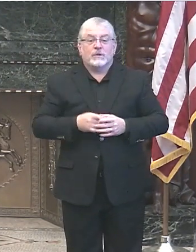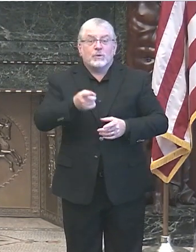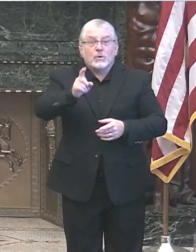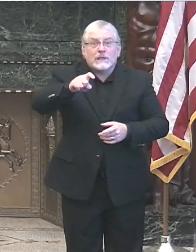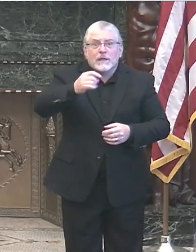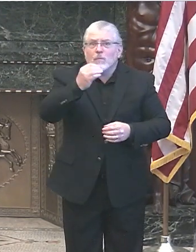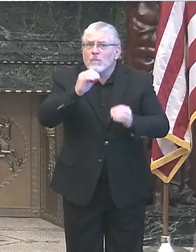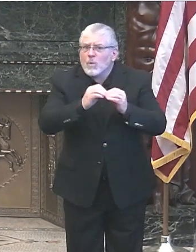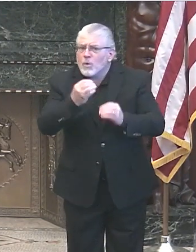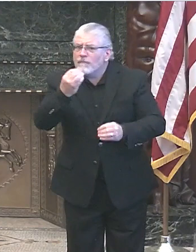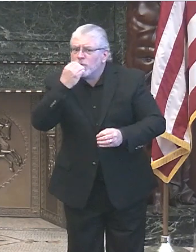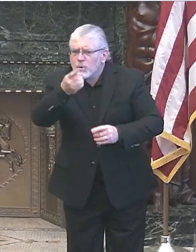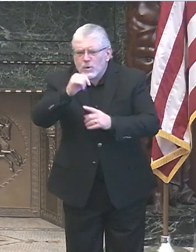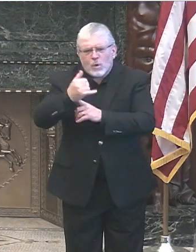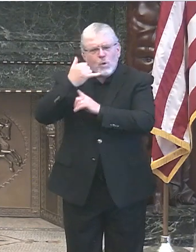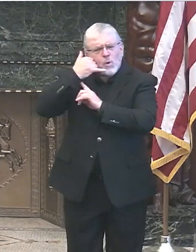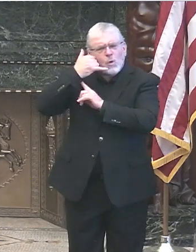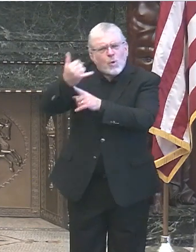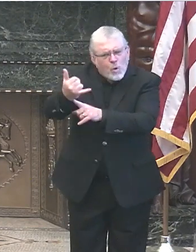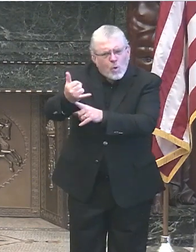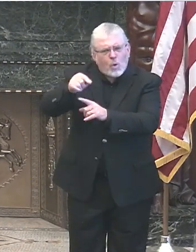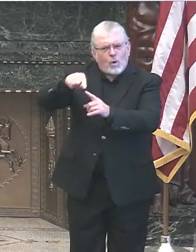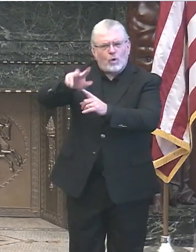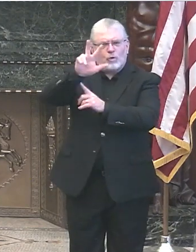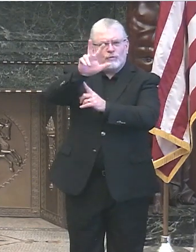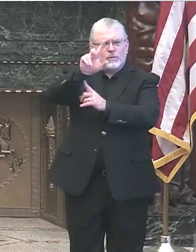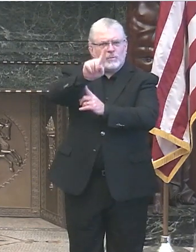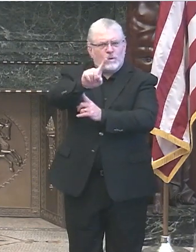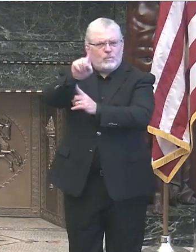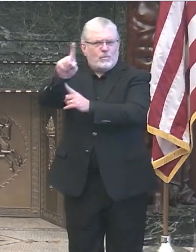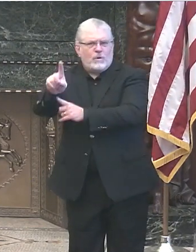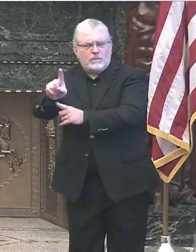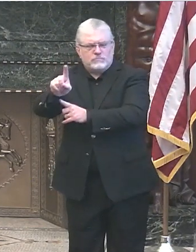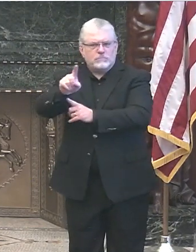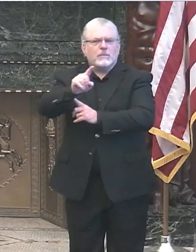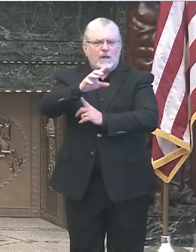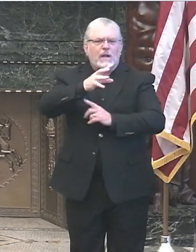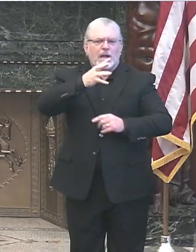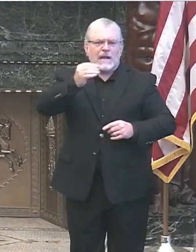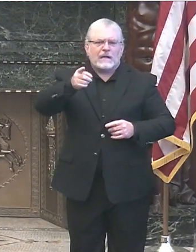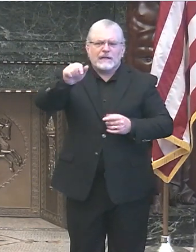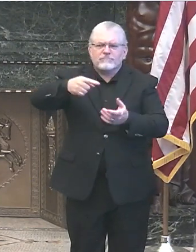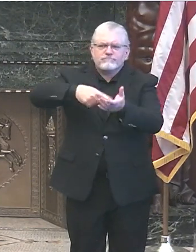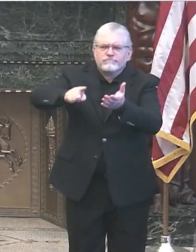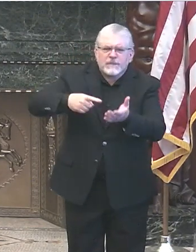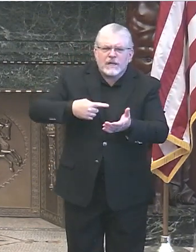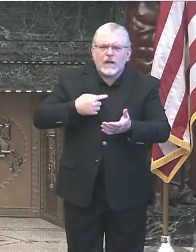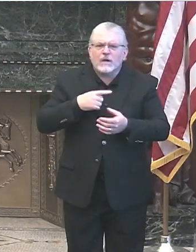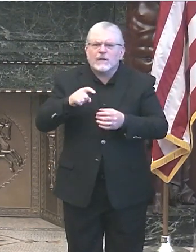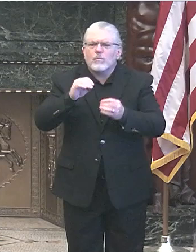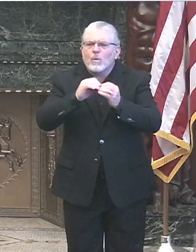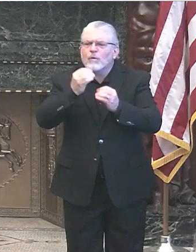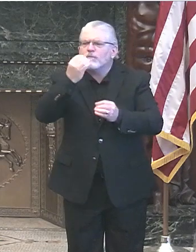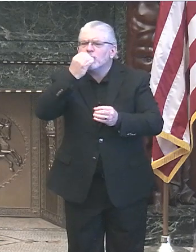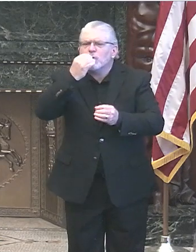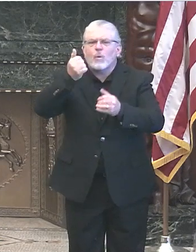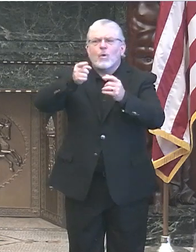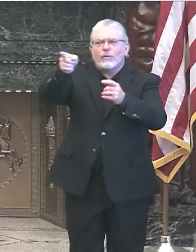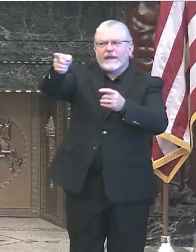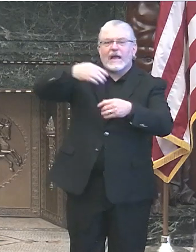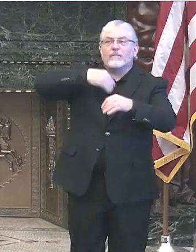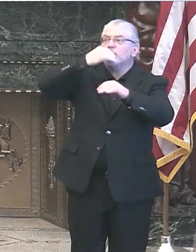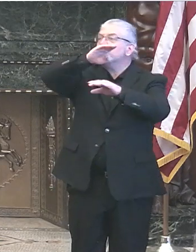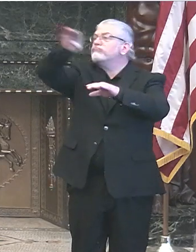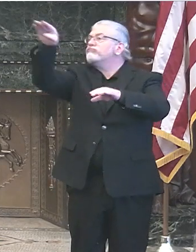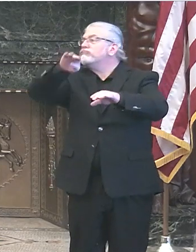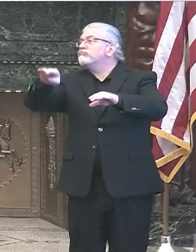311 for help finding a food site or a food pantry near them. Yesterday, SEPTA announced service reductions that